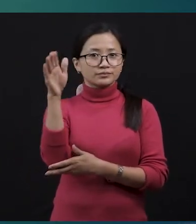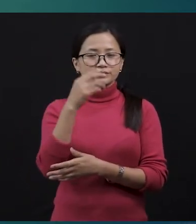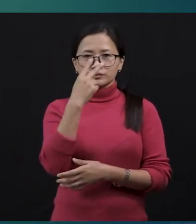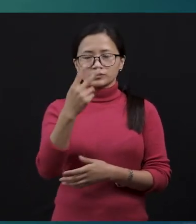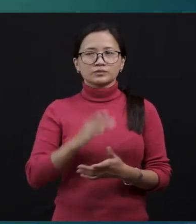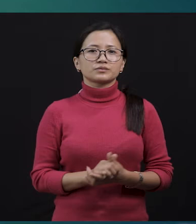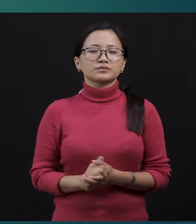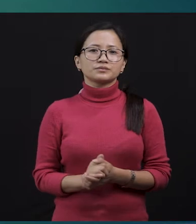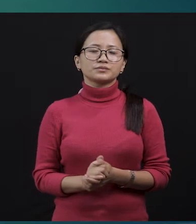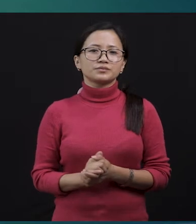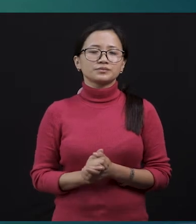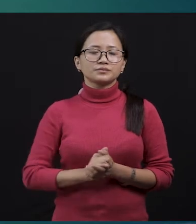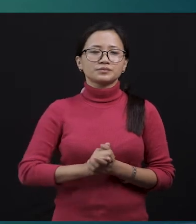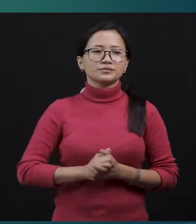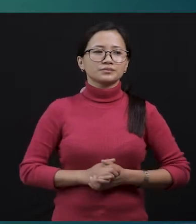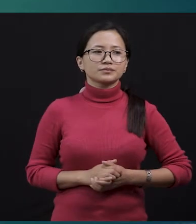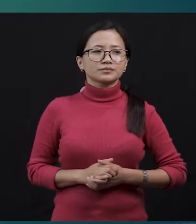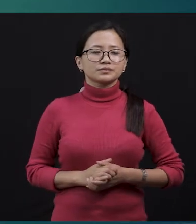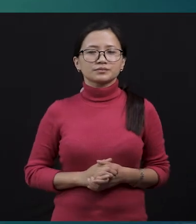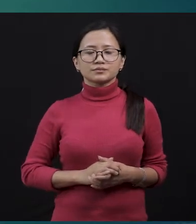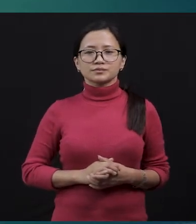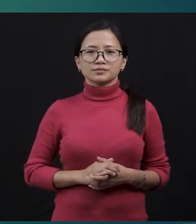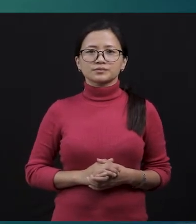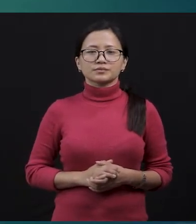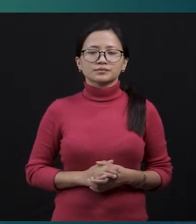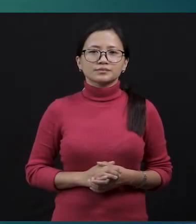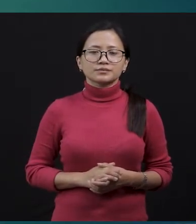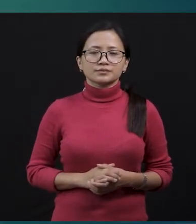she had already become a US citizen.